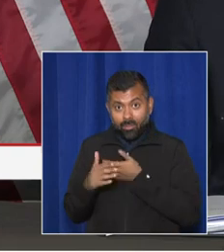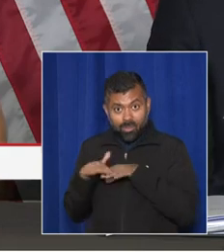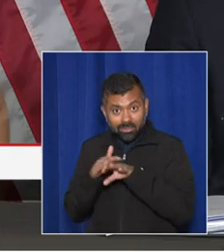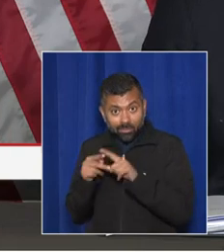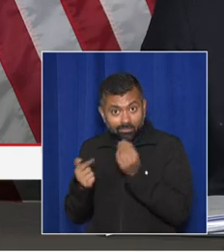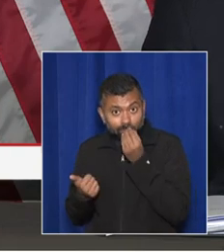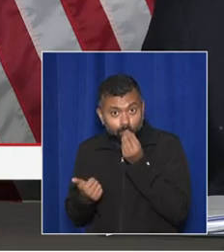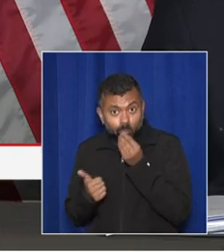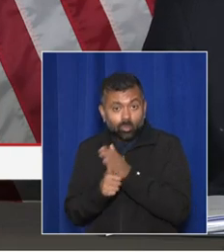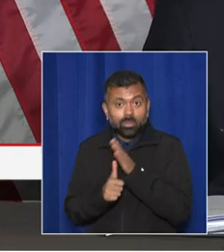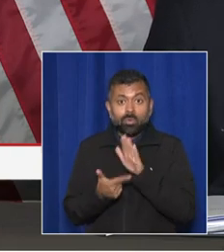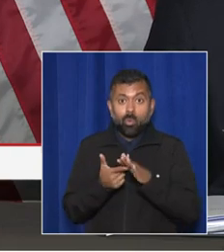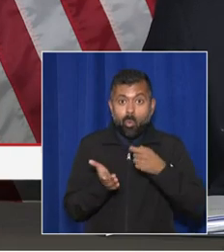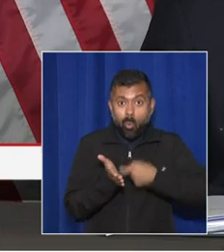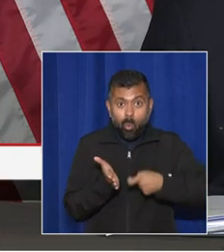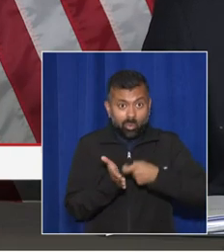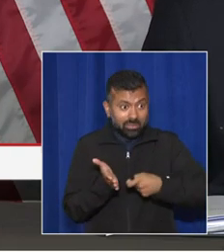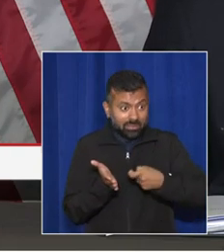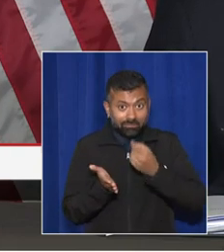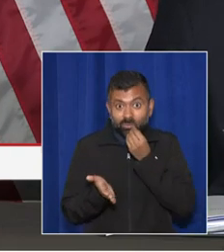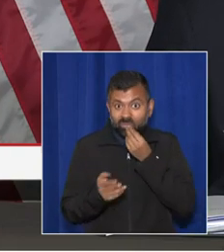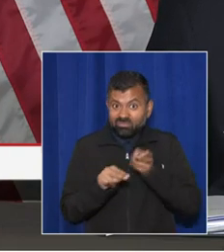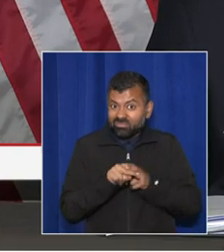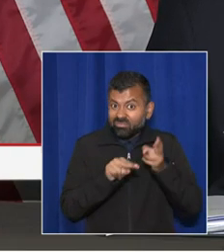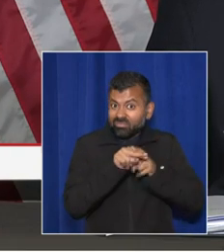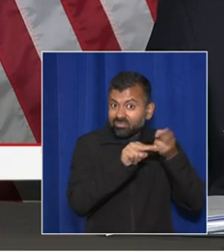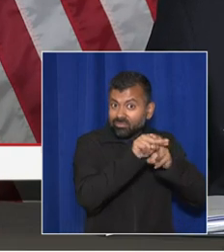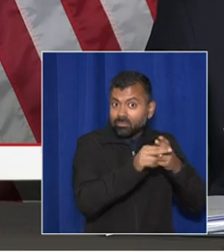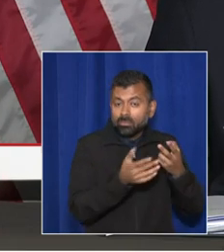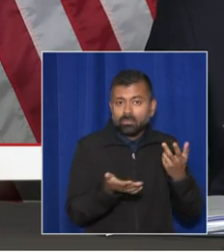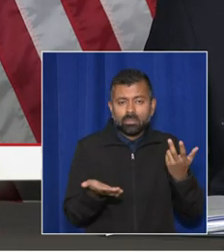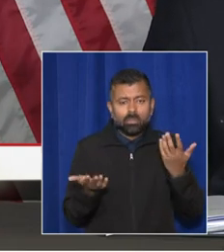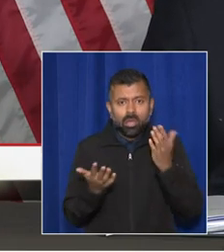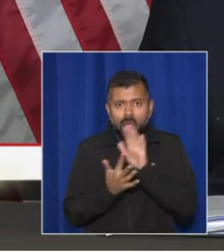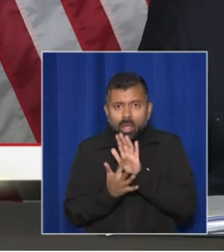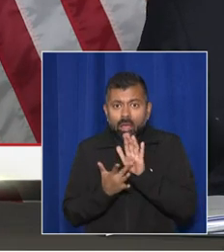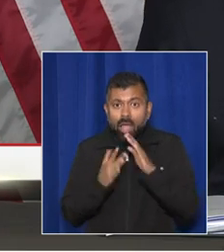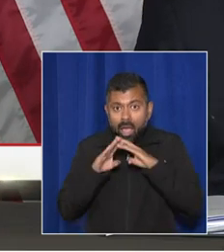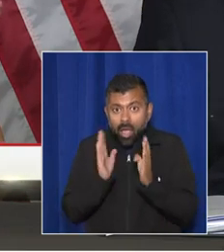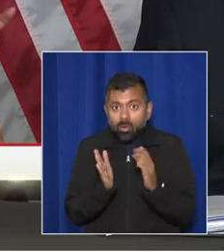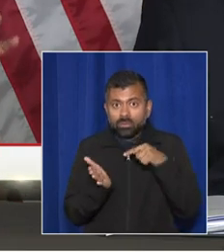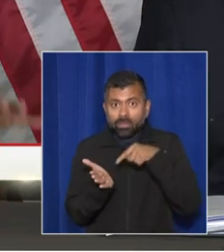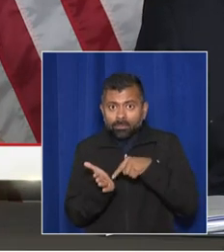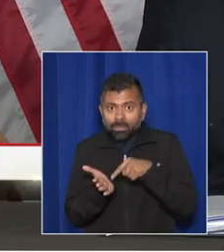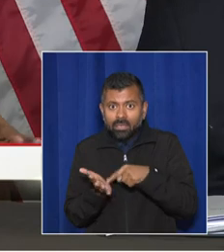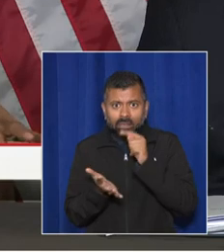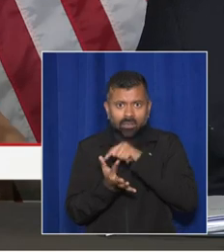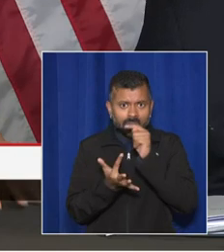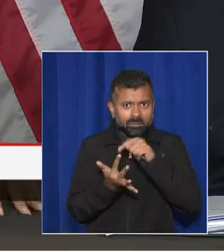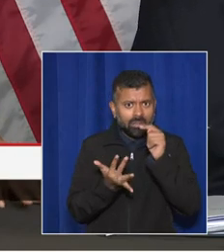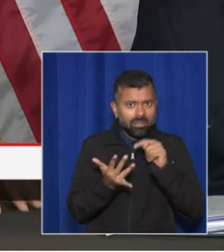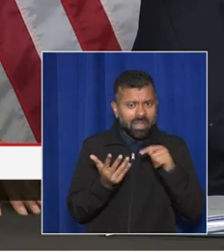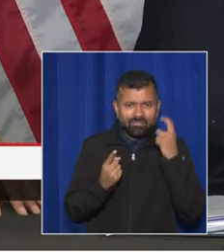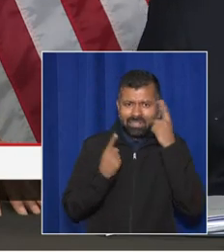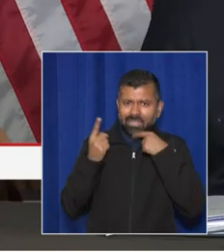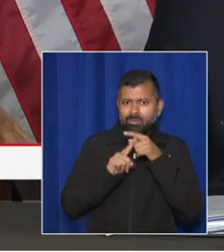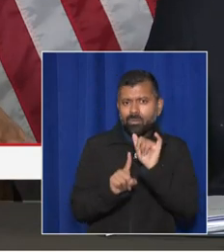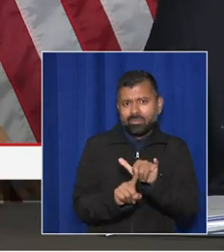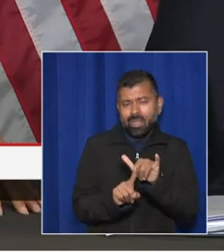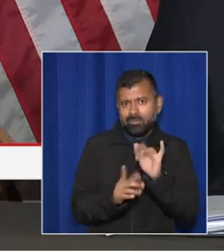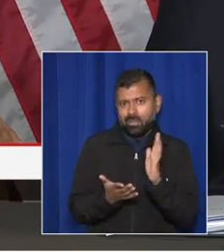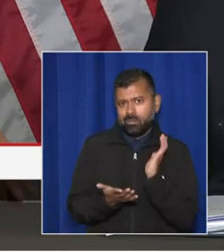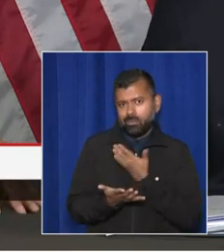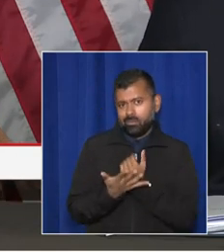costs. So all of these things are interrelated, and we are always going to